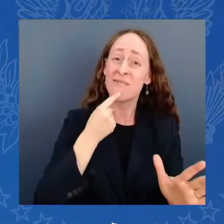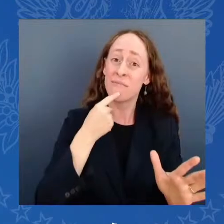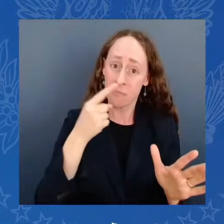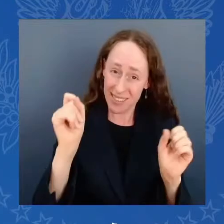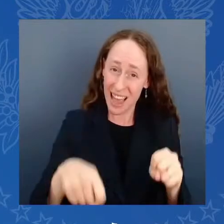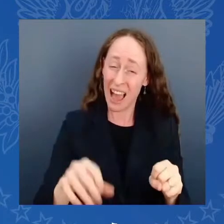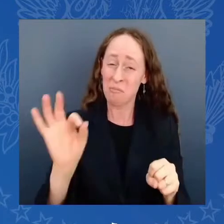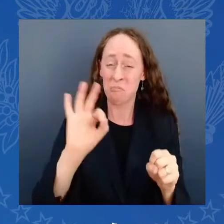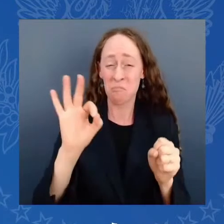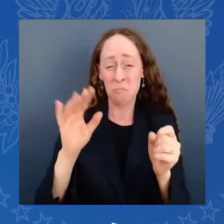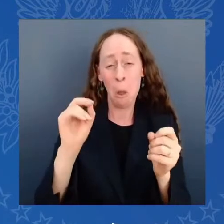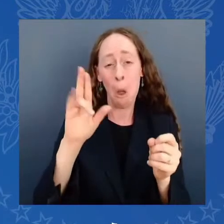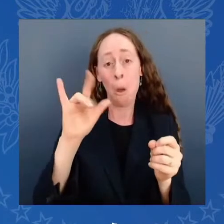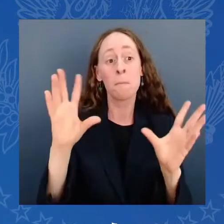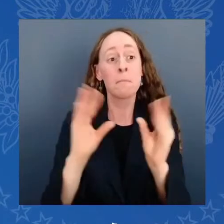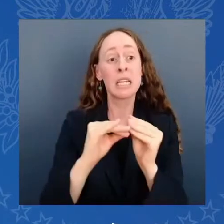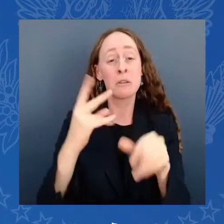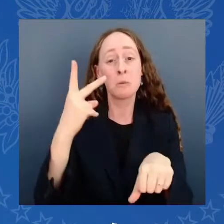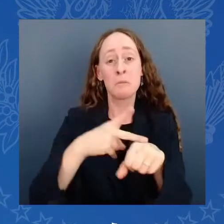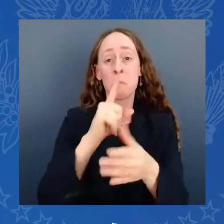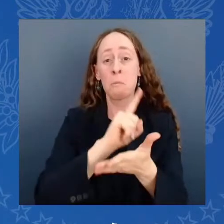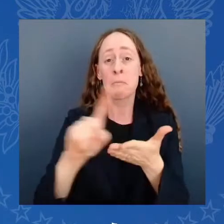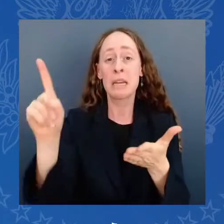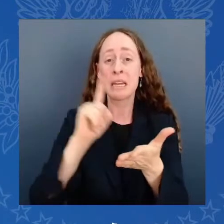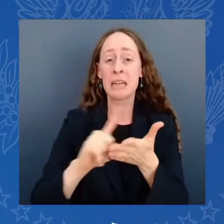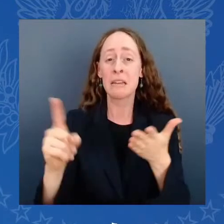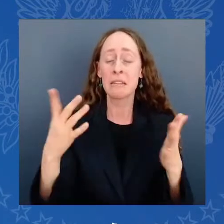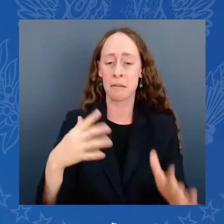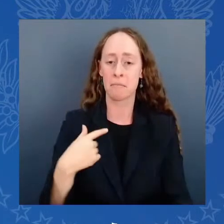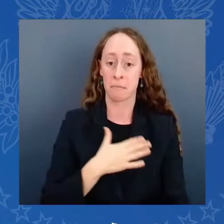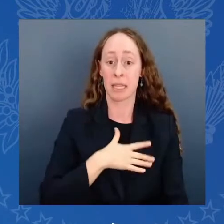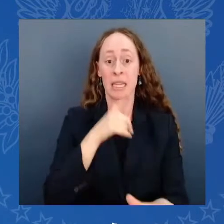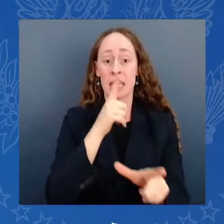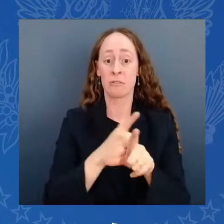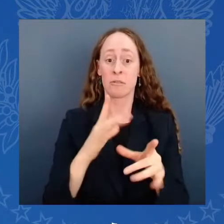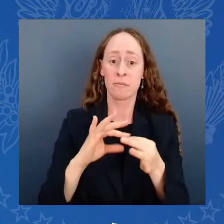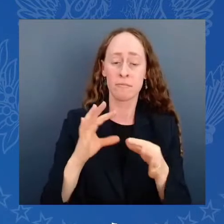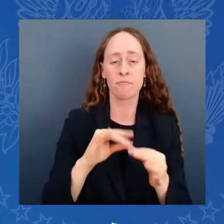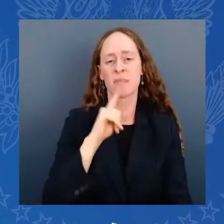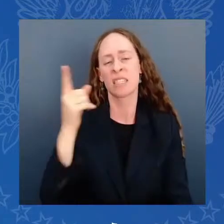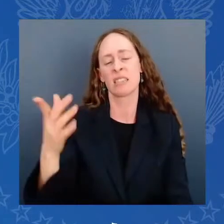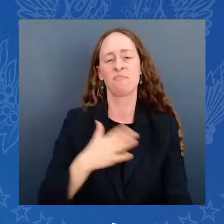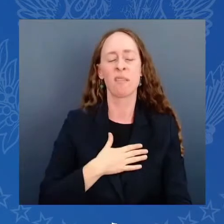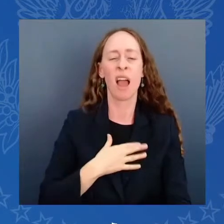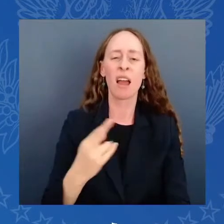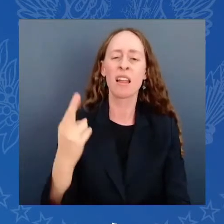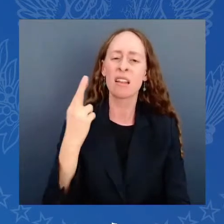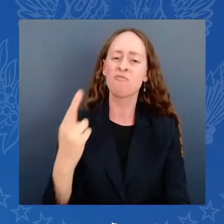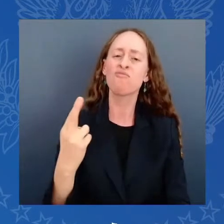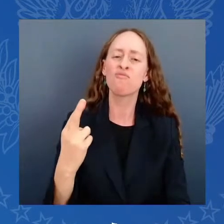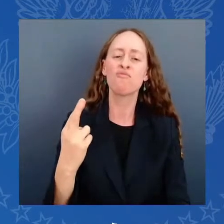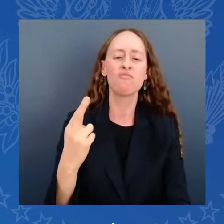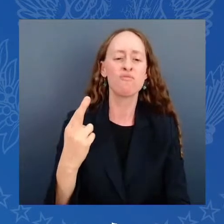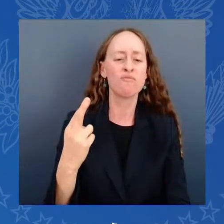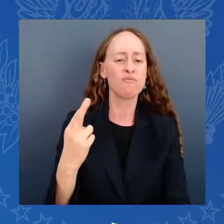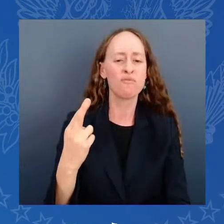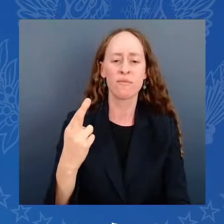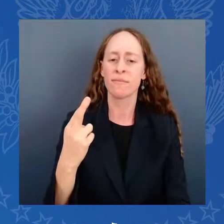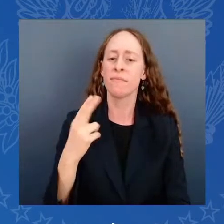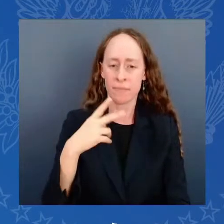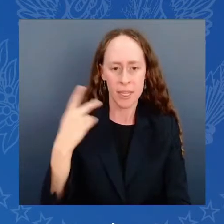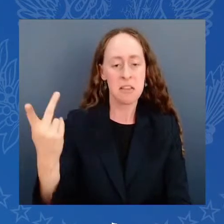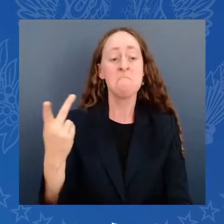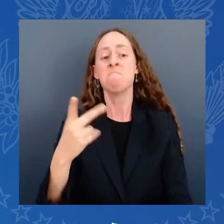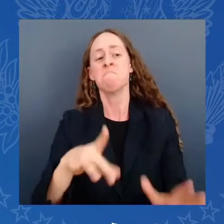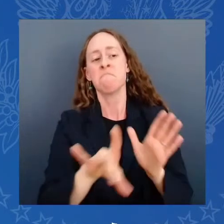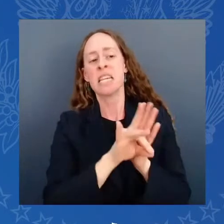So my sister, my best friend, managed my campaign, and we picked a district that we couldn't possibly win. No Democrat had ever